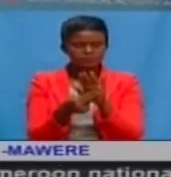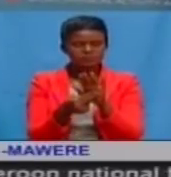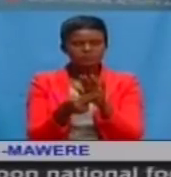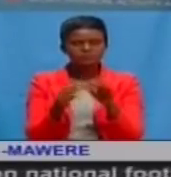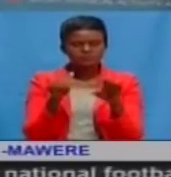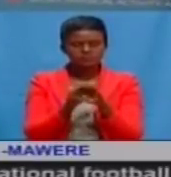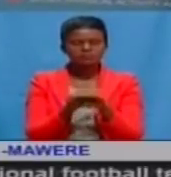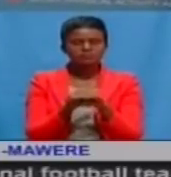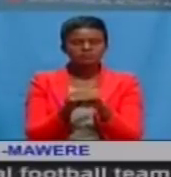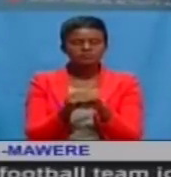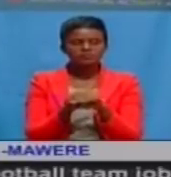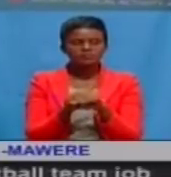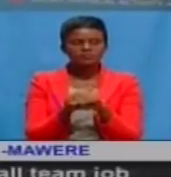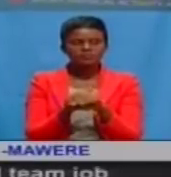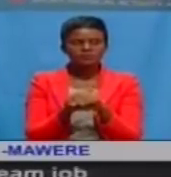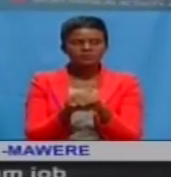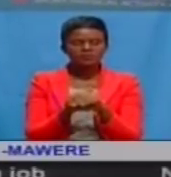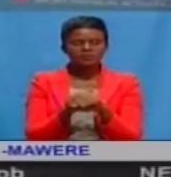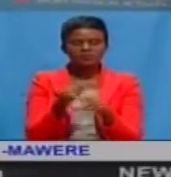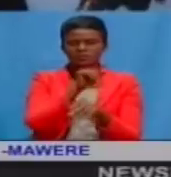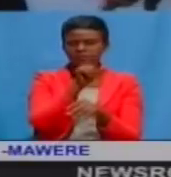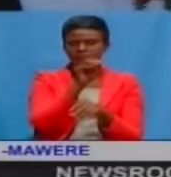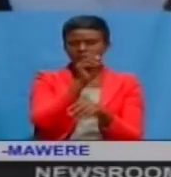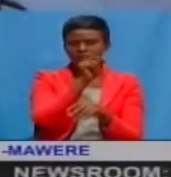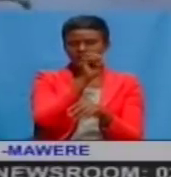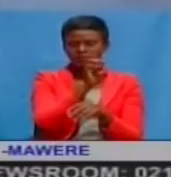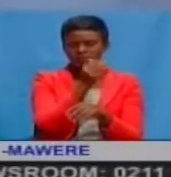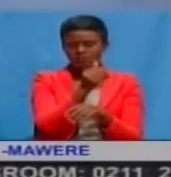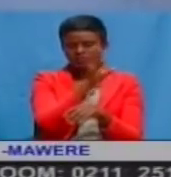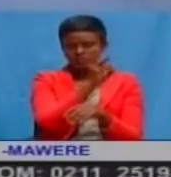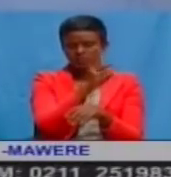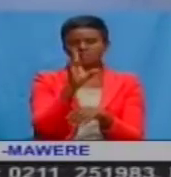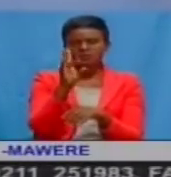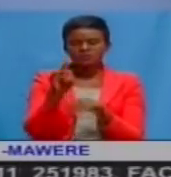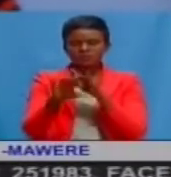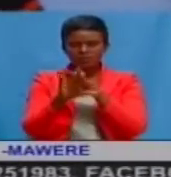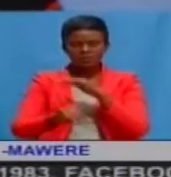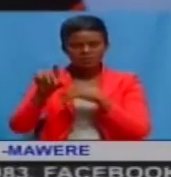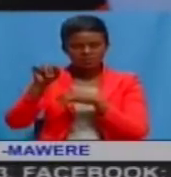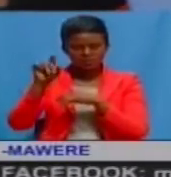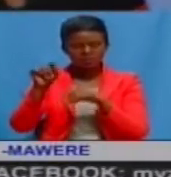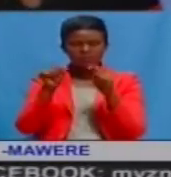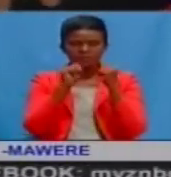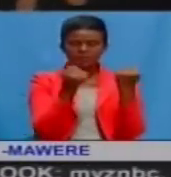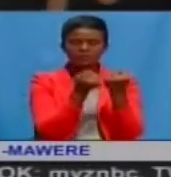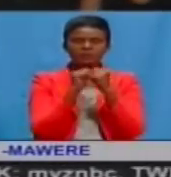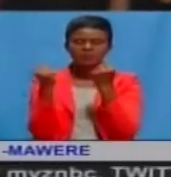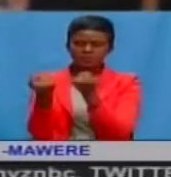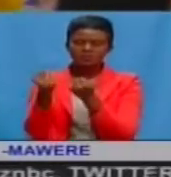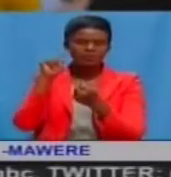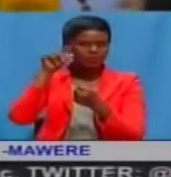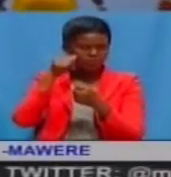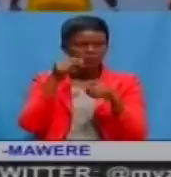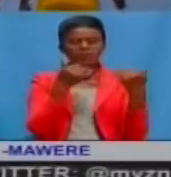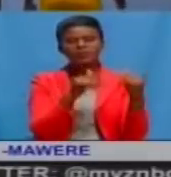zones, yes, zone 7 and zone 6. The Zambia under 20 and under 17 handball teams will tomorrow